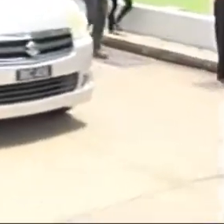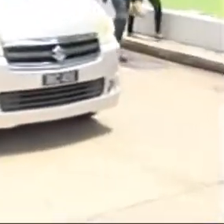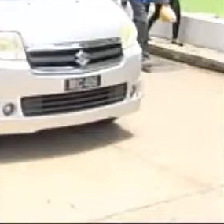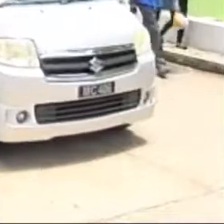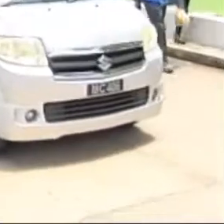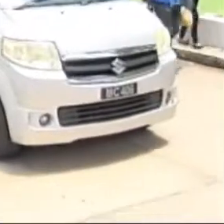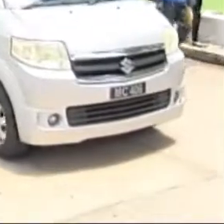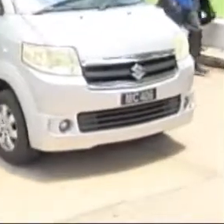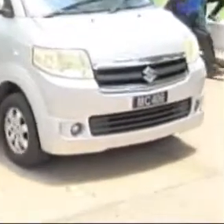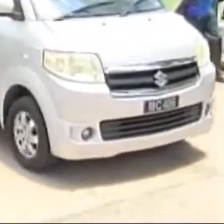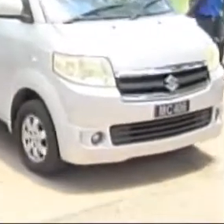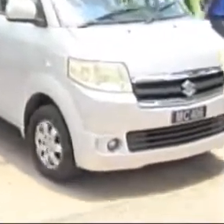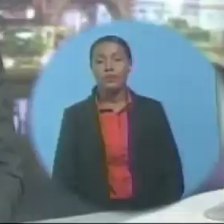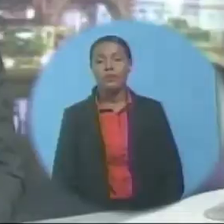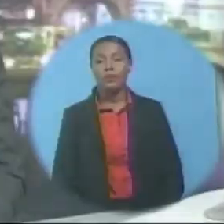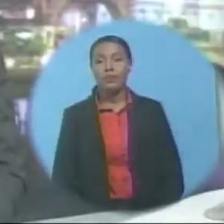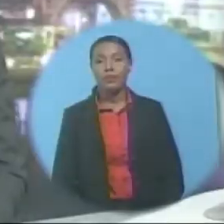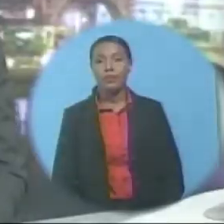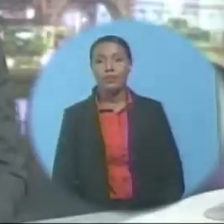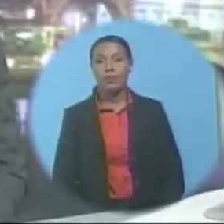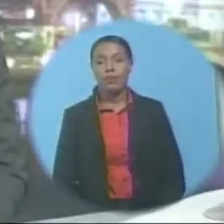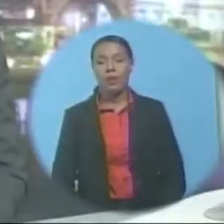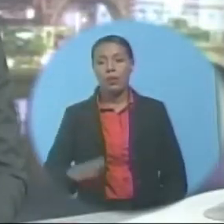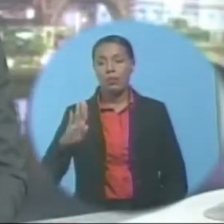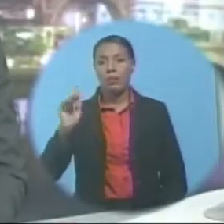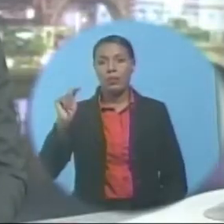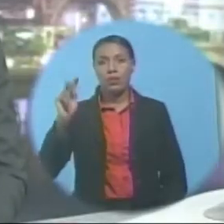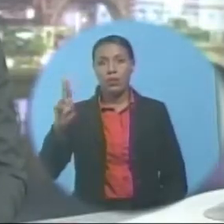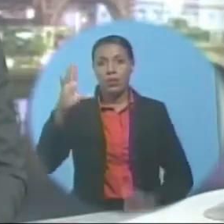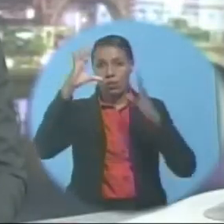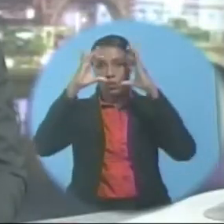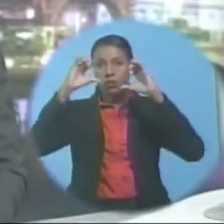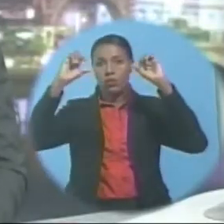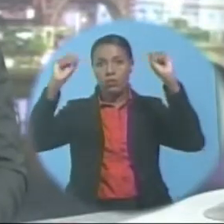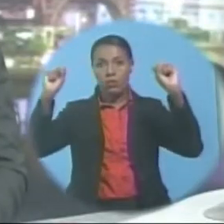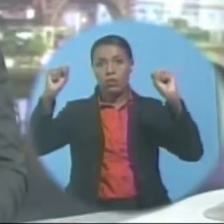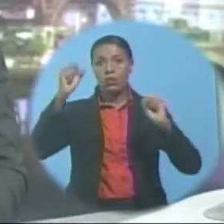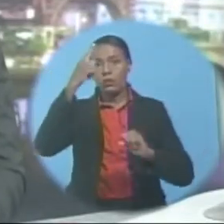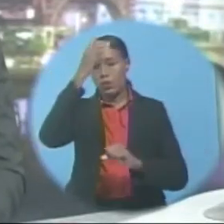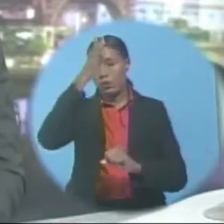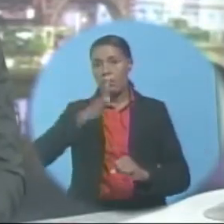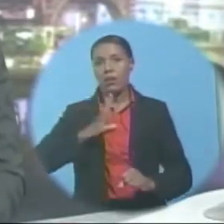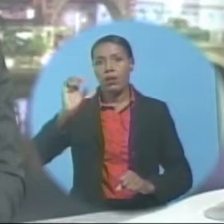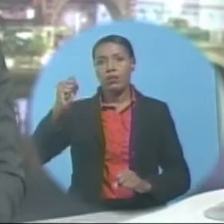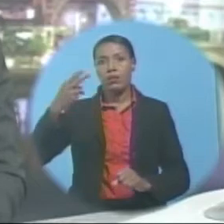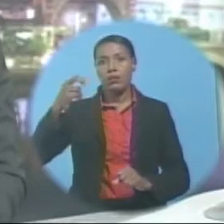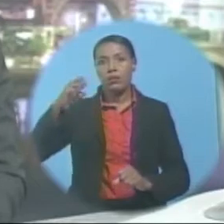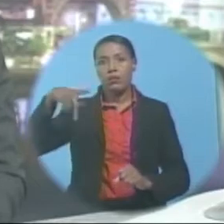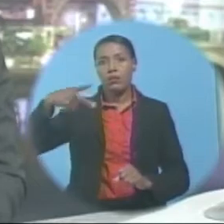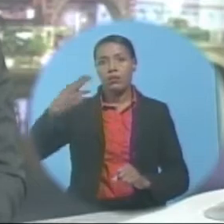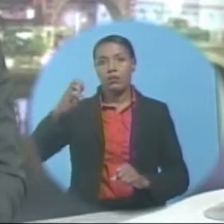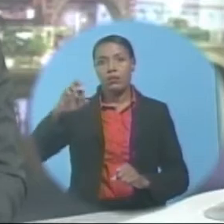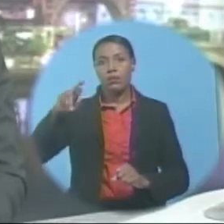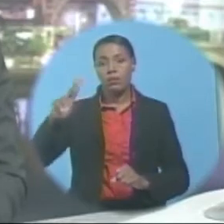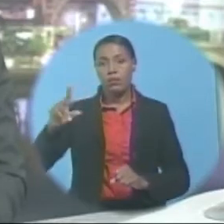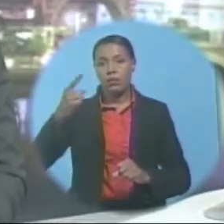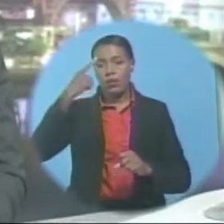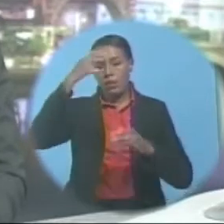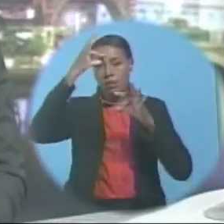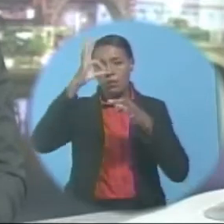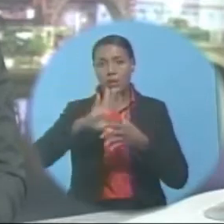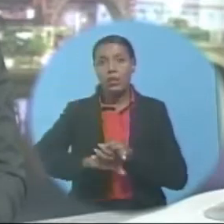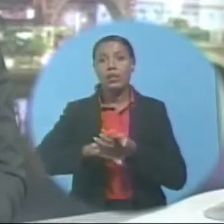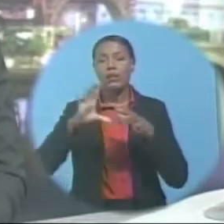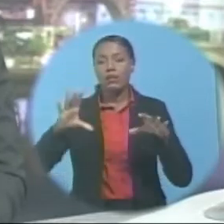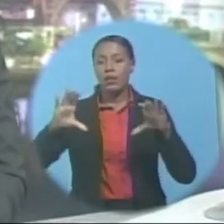Lisa Broom, Cbc News. Meanwhile, the head of a local trade union believes the social partners must meet on a